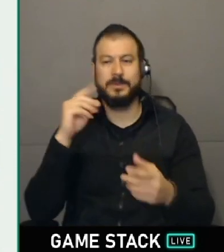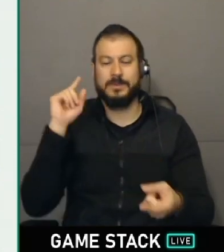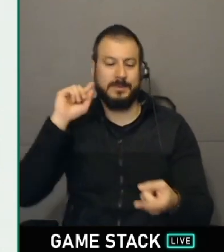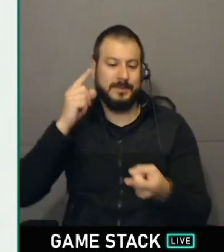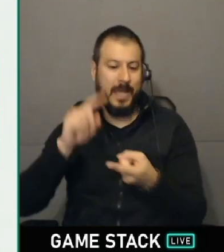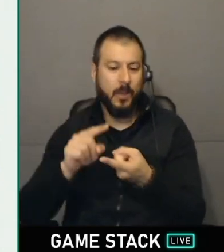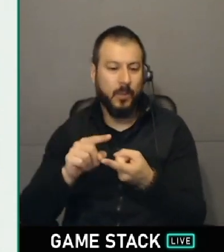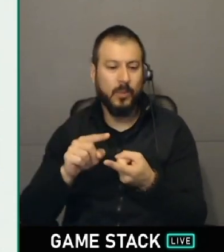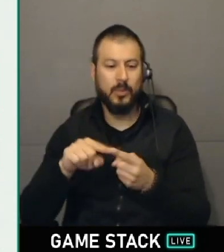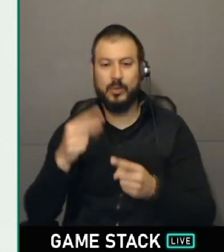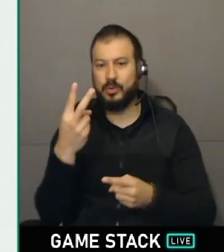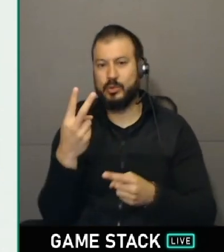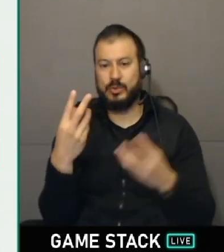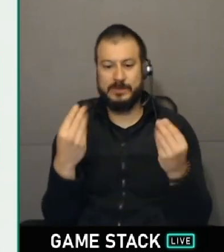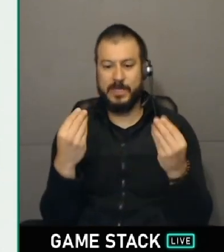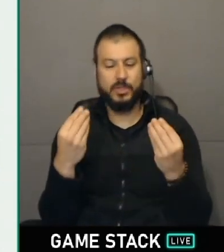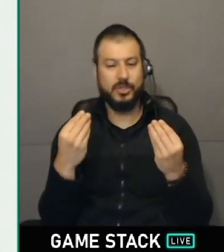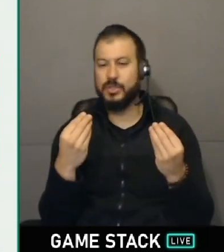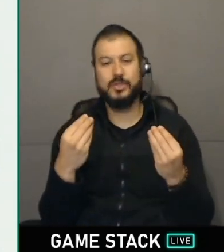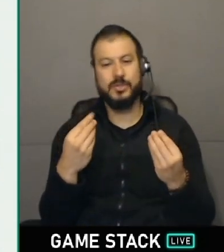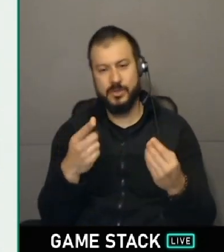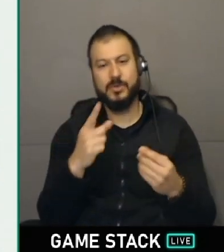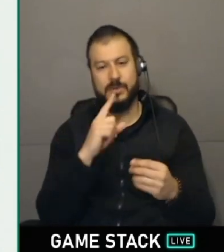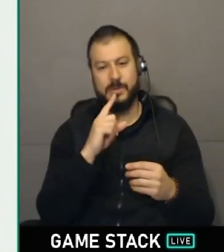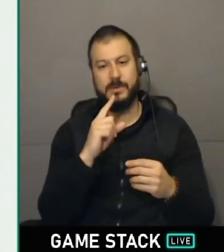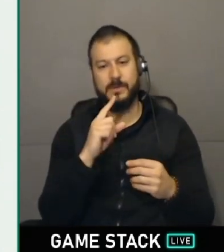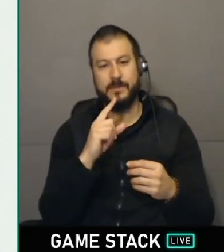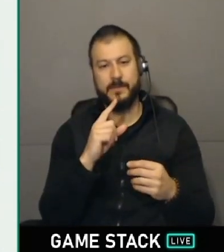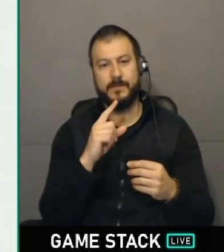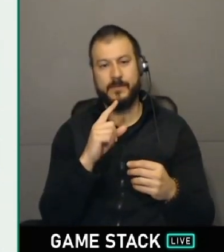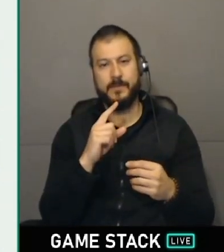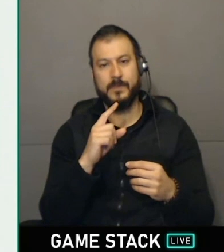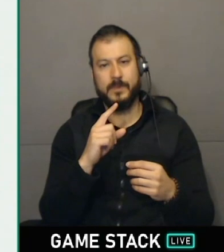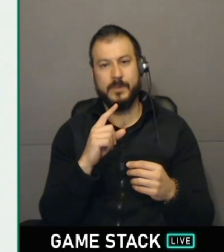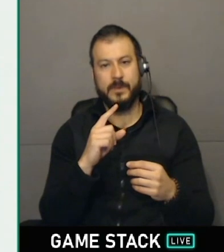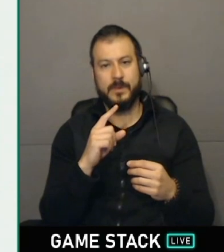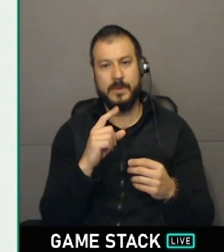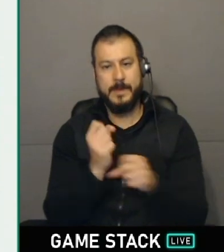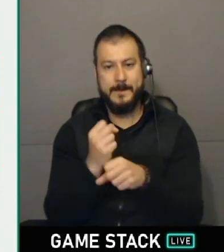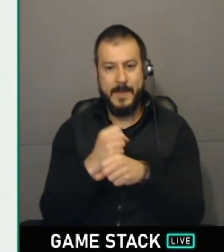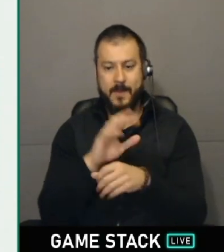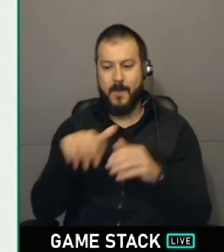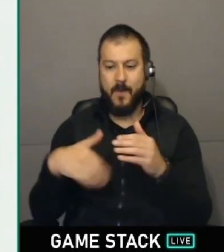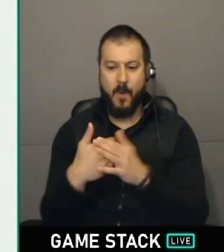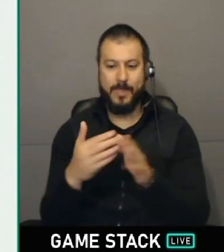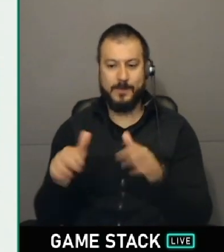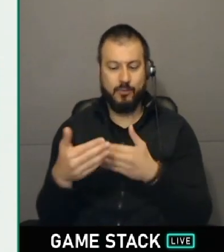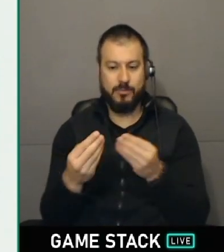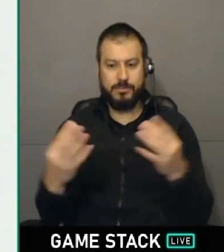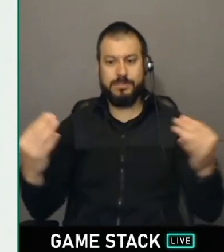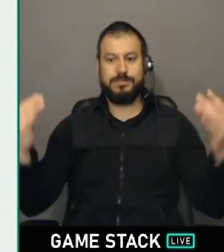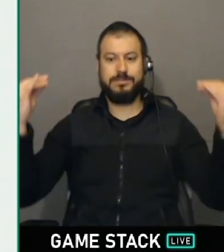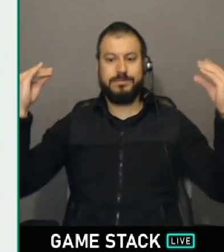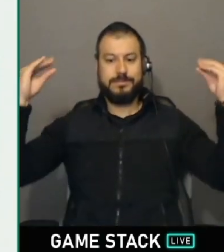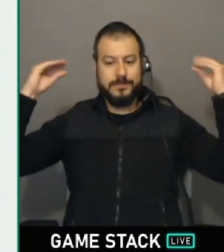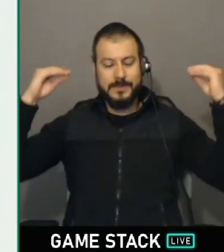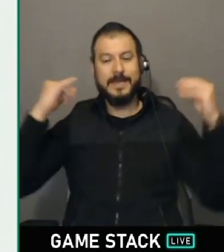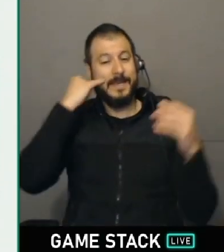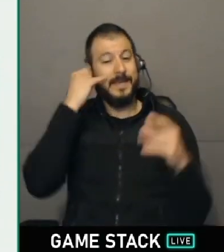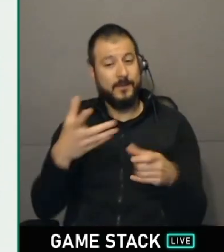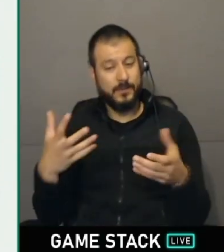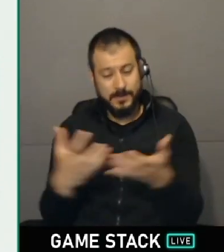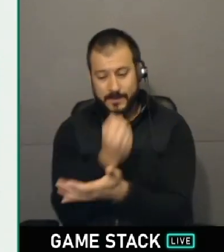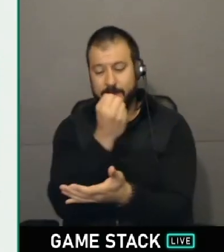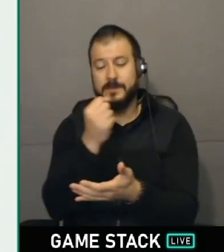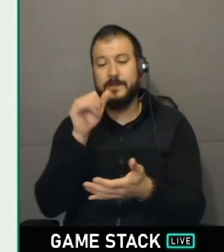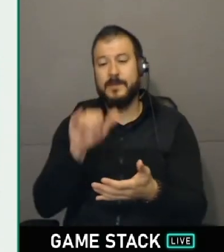2 speakers. You're actually externalizing and making all this room. So if you take advantage of that,